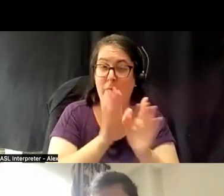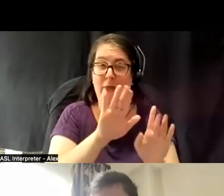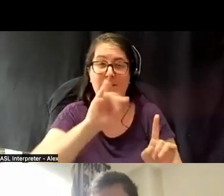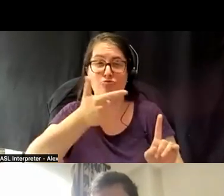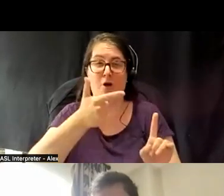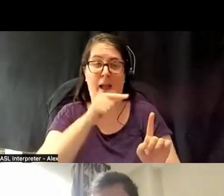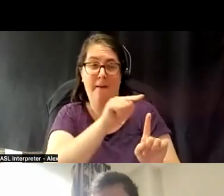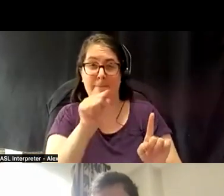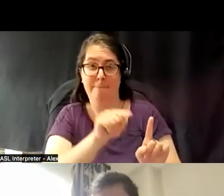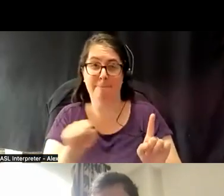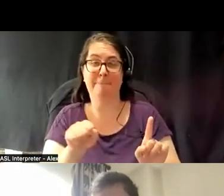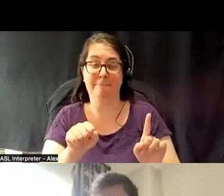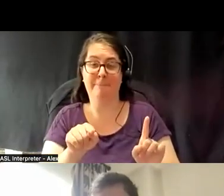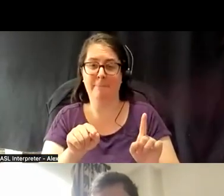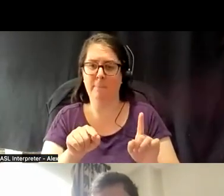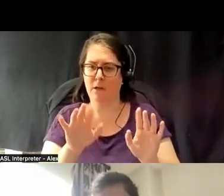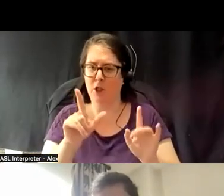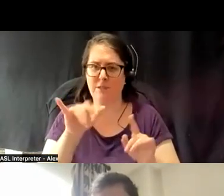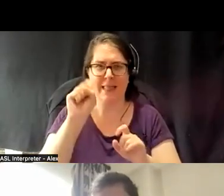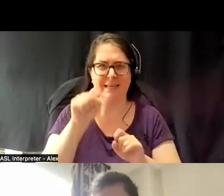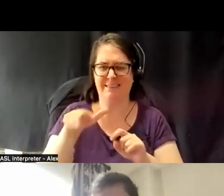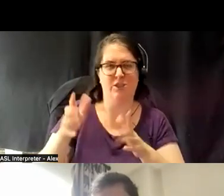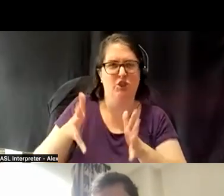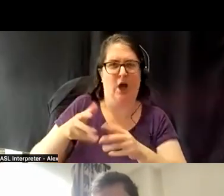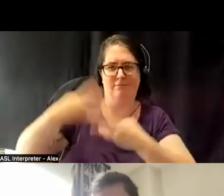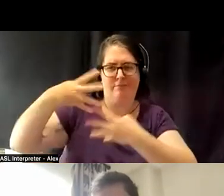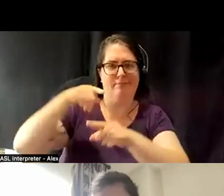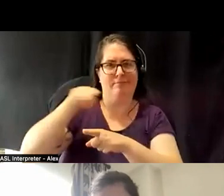Instagram. I think there's links in the chat already, if